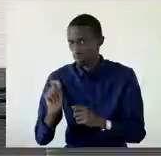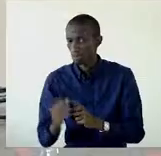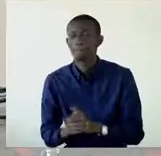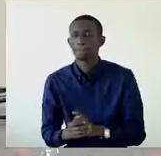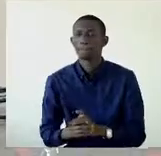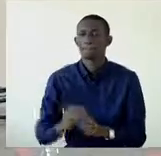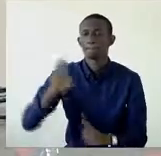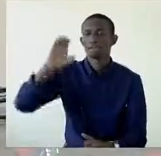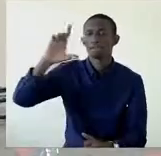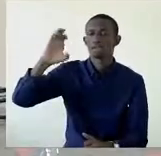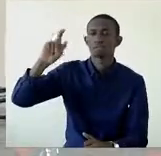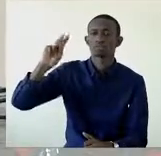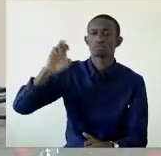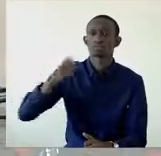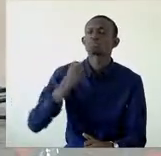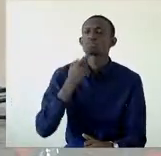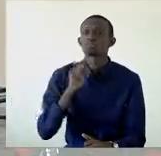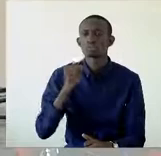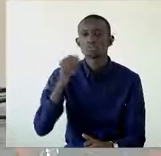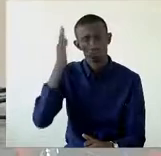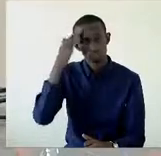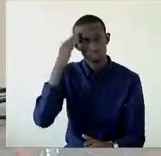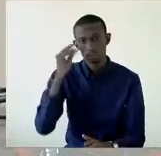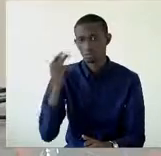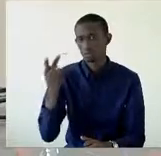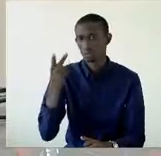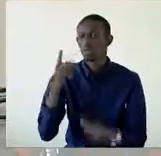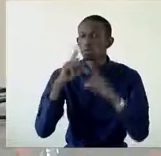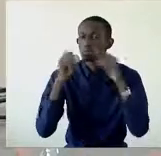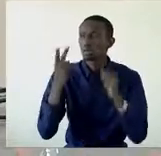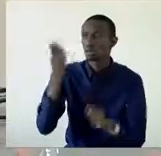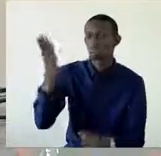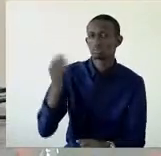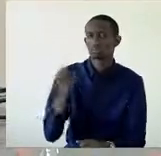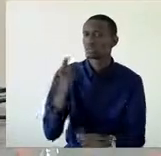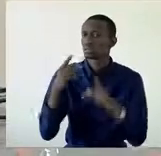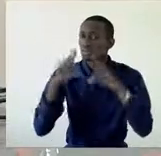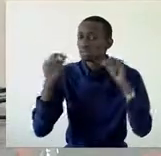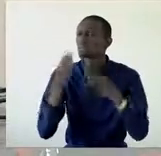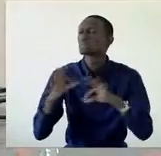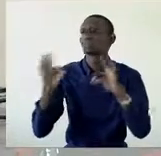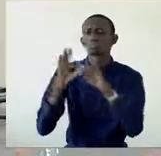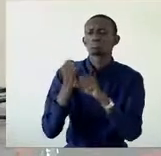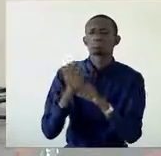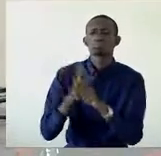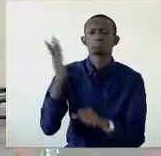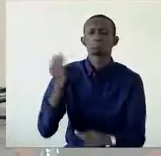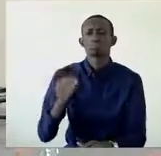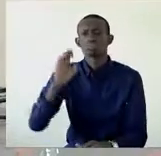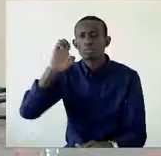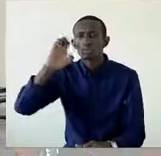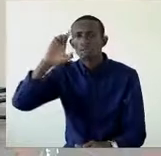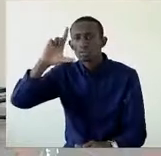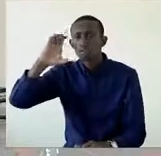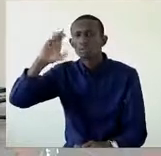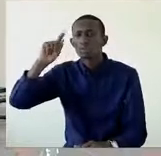a reaction, you need to recall these two words, very important words: electron withdrawing